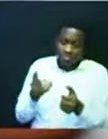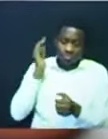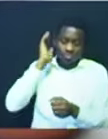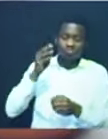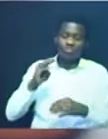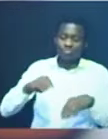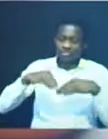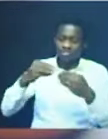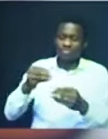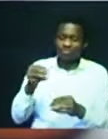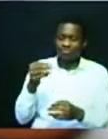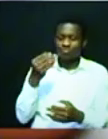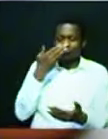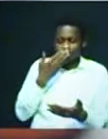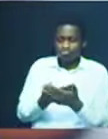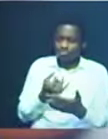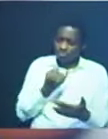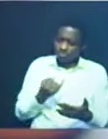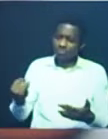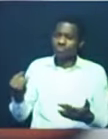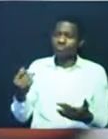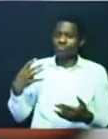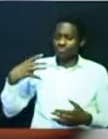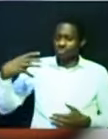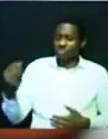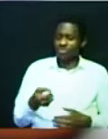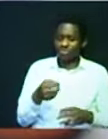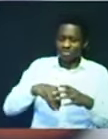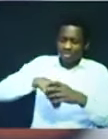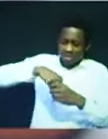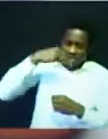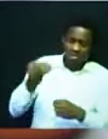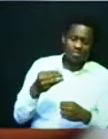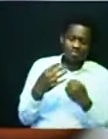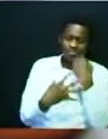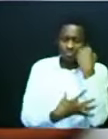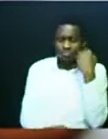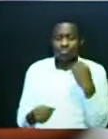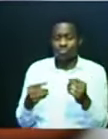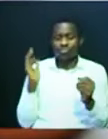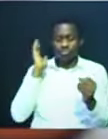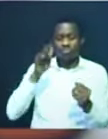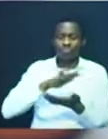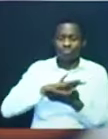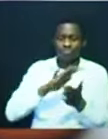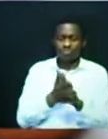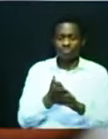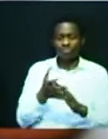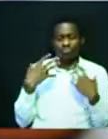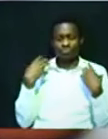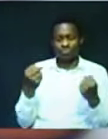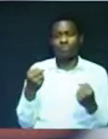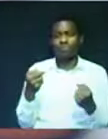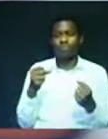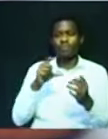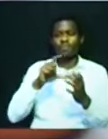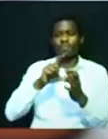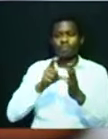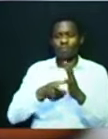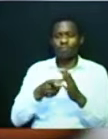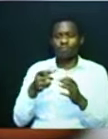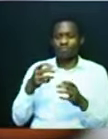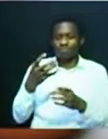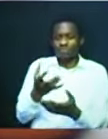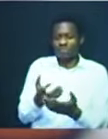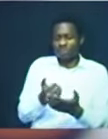you inheritance. It will take you out of poverty. It will strengthen you and take you out of